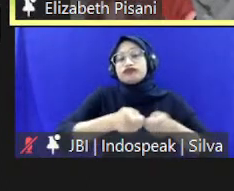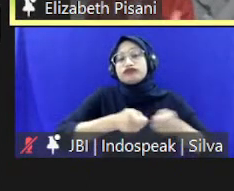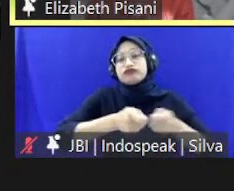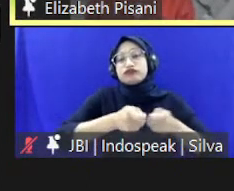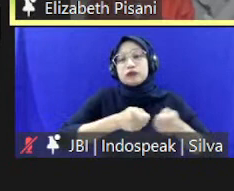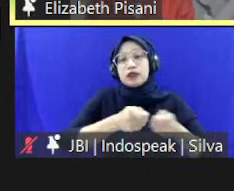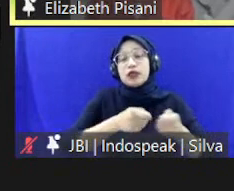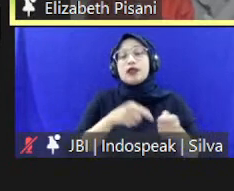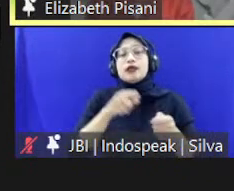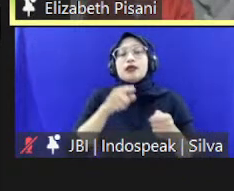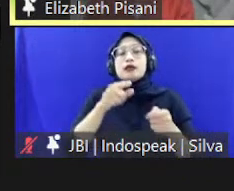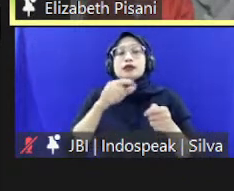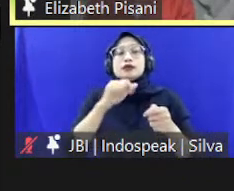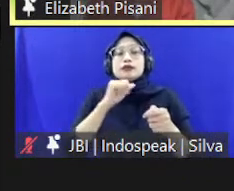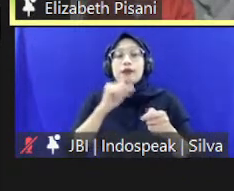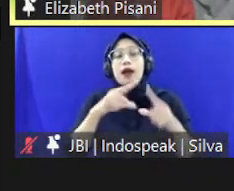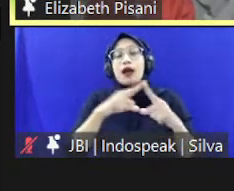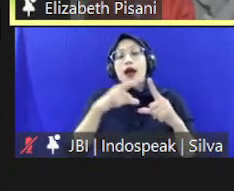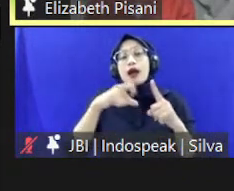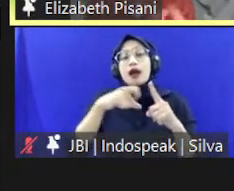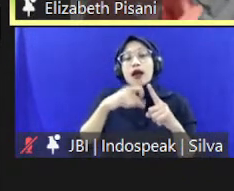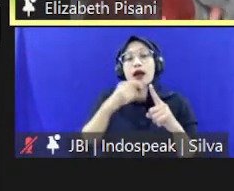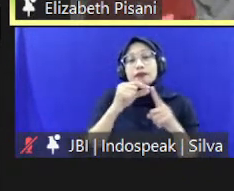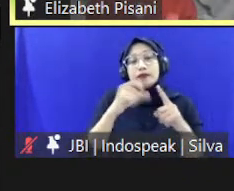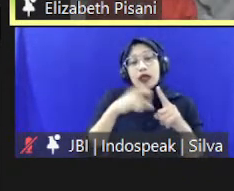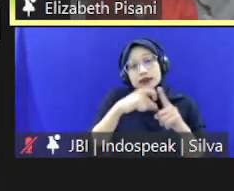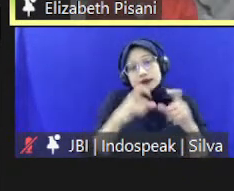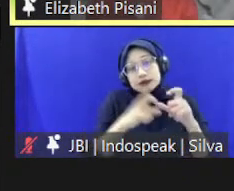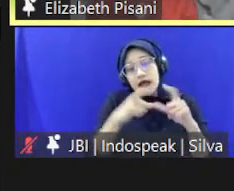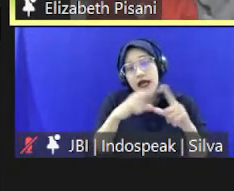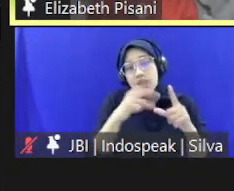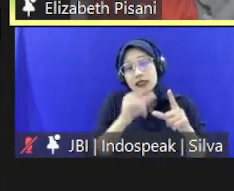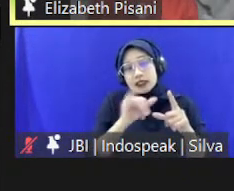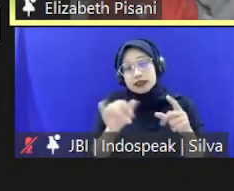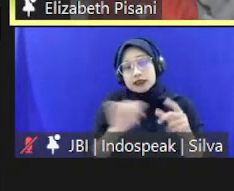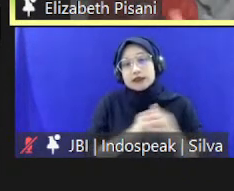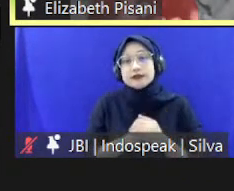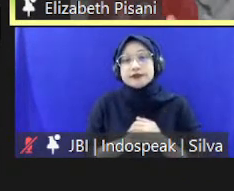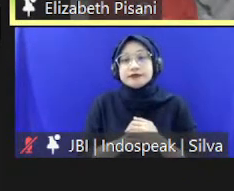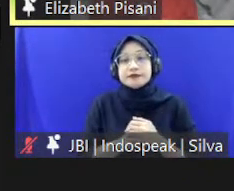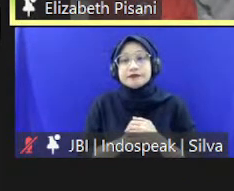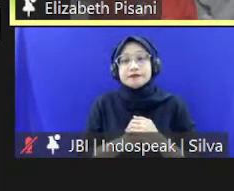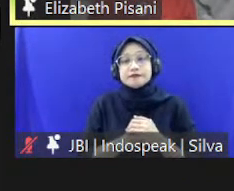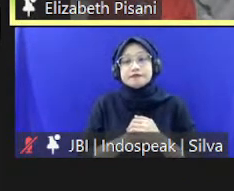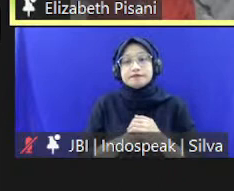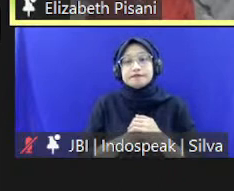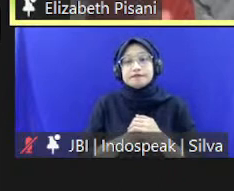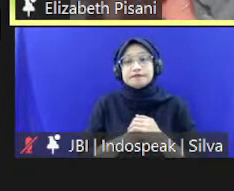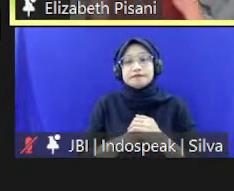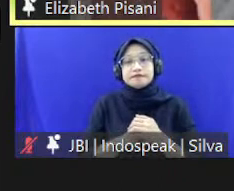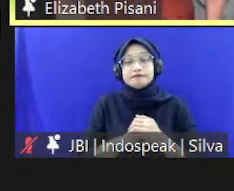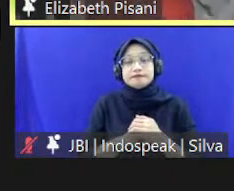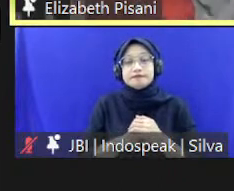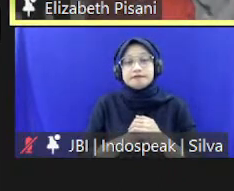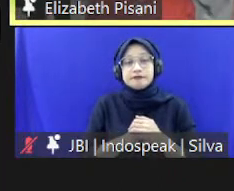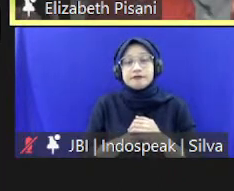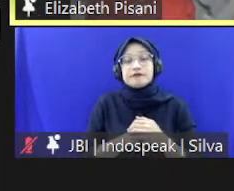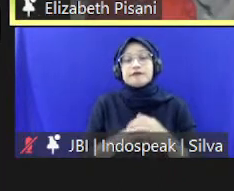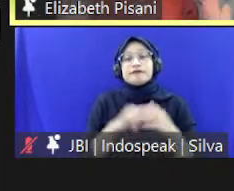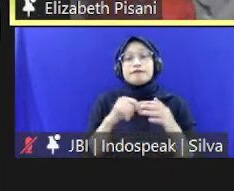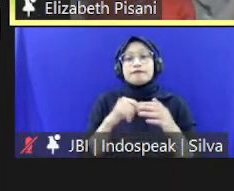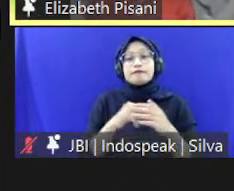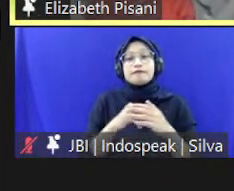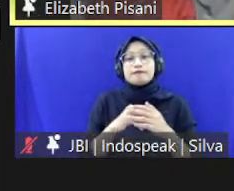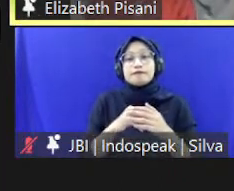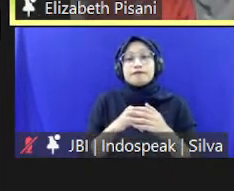Dewi, who's on the panel, and Amalia and Rembus were also involved in the supply chain work. So please